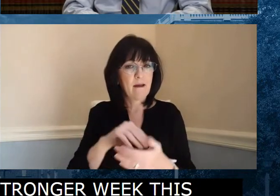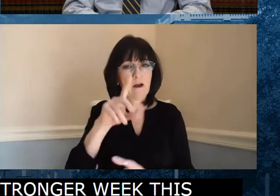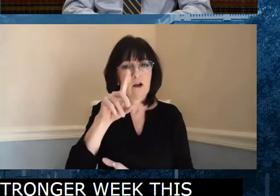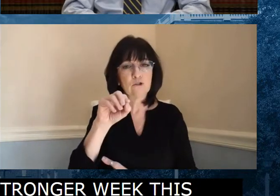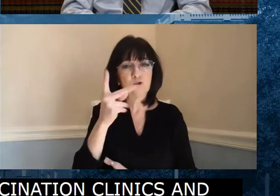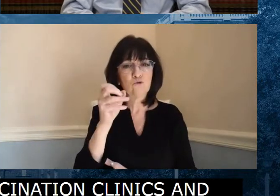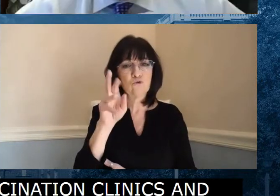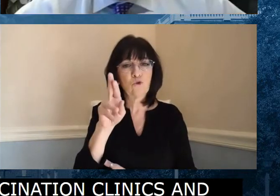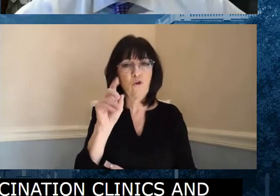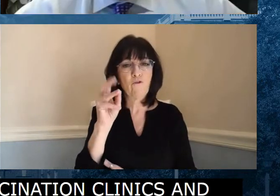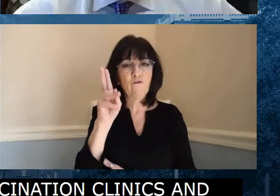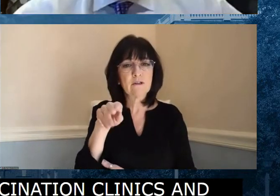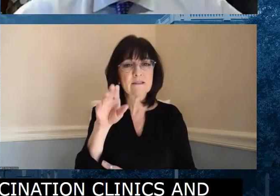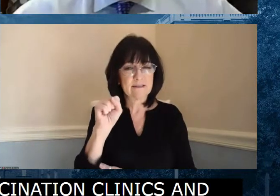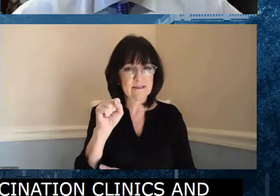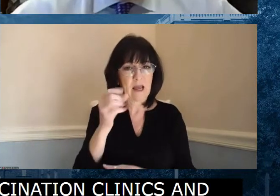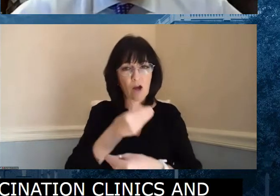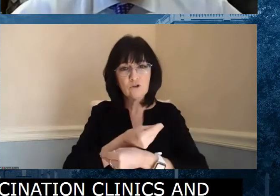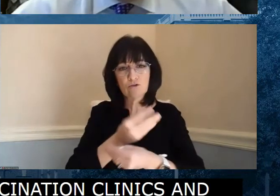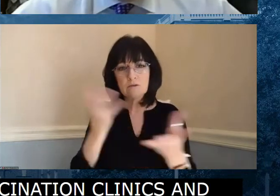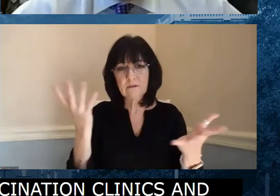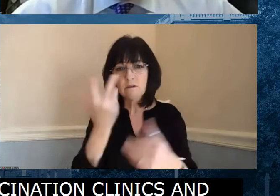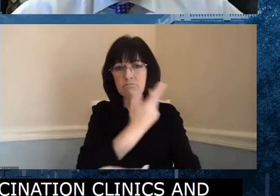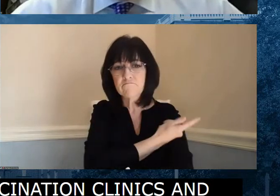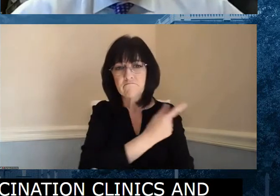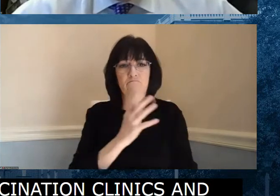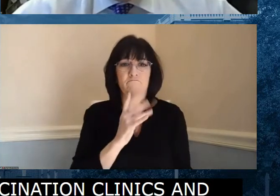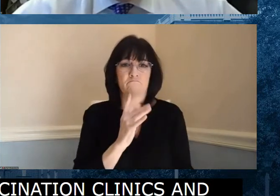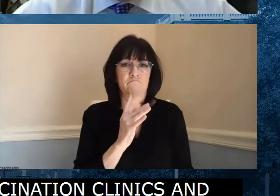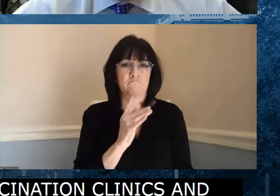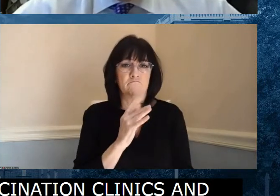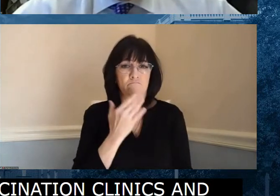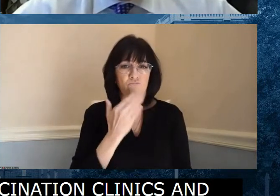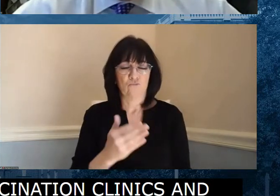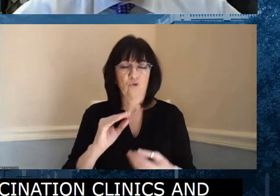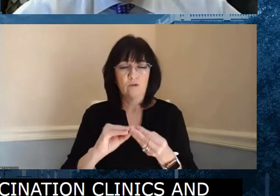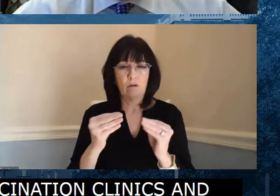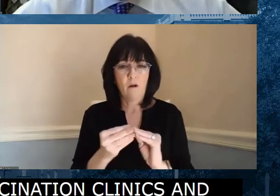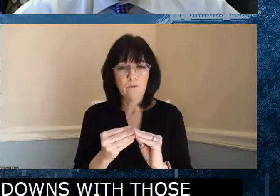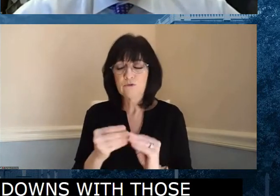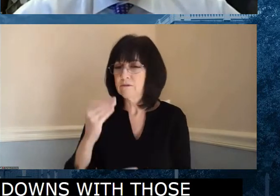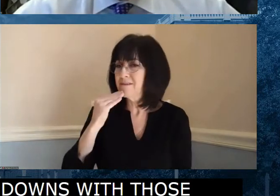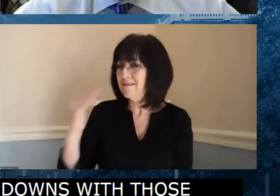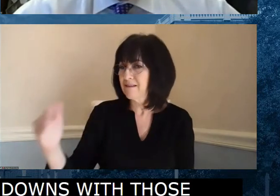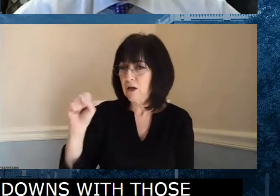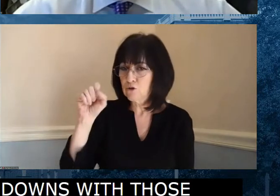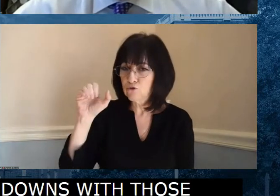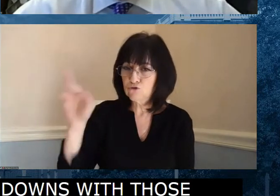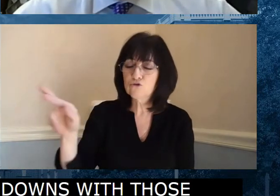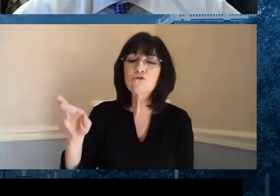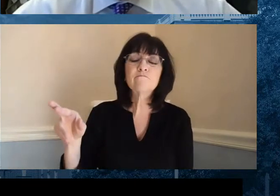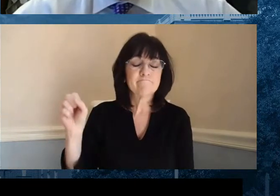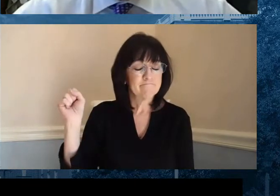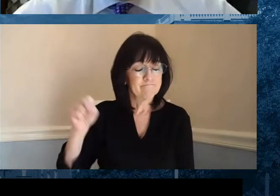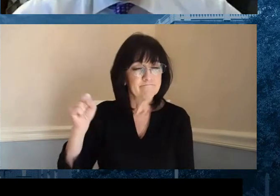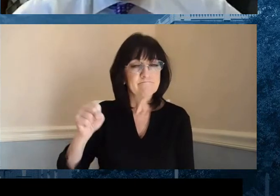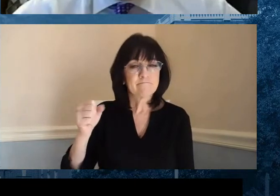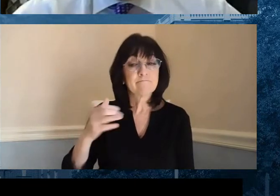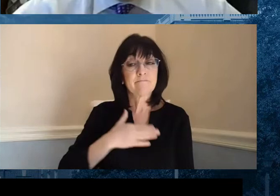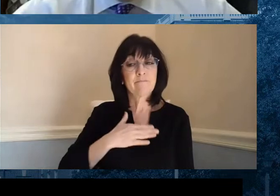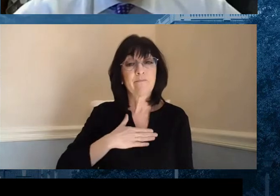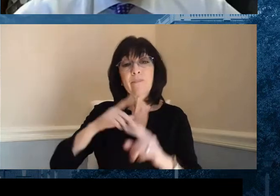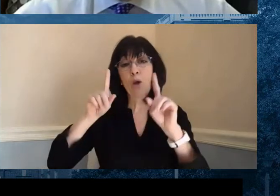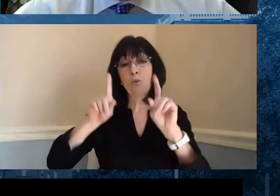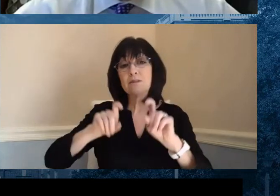doses. Yeah, no, thank you, sir. Definitely good news to see that our testing numbers go up a little bit last